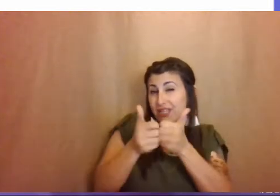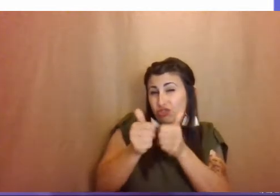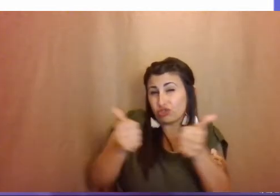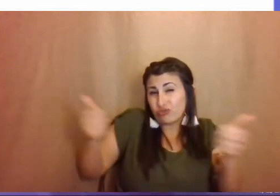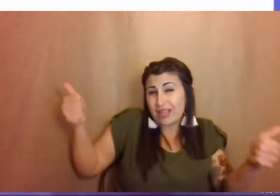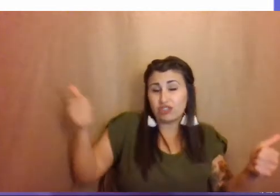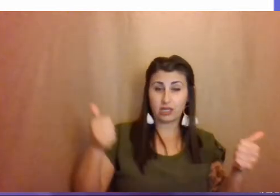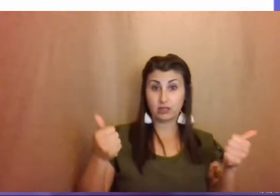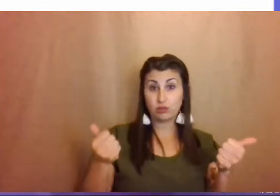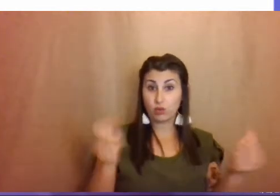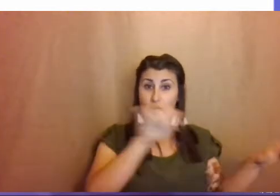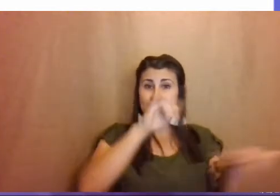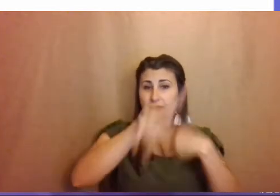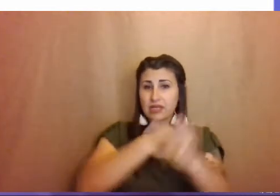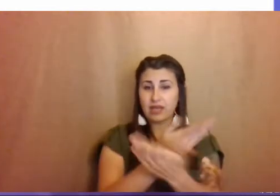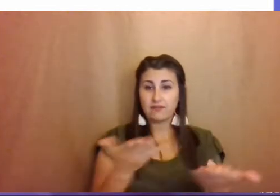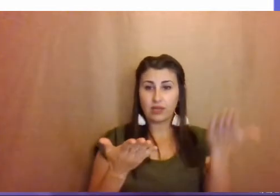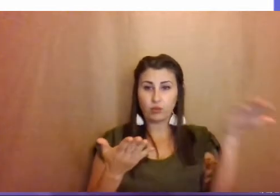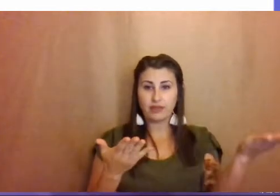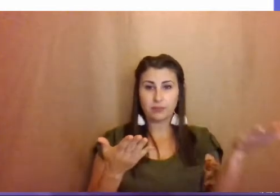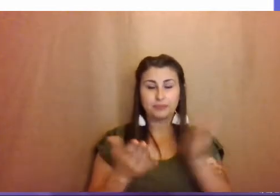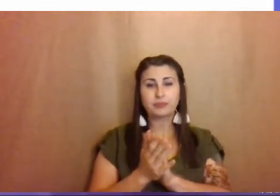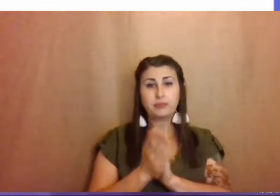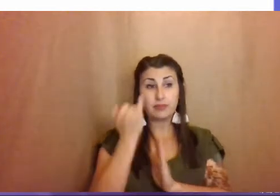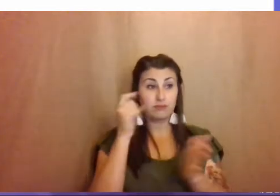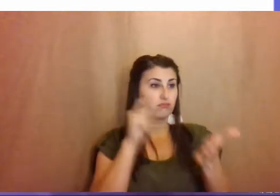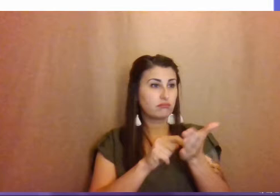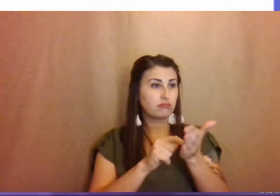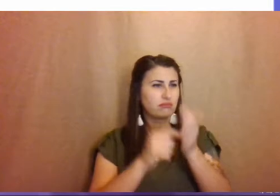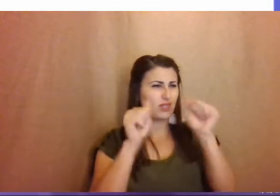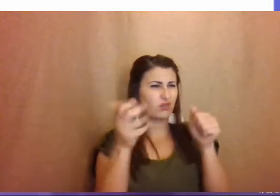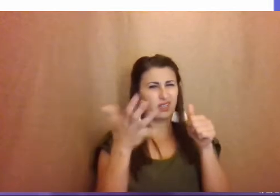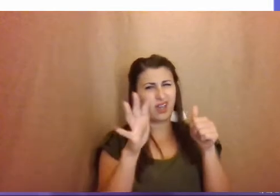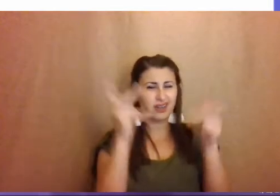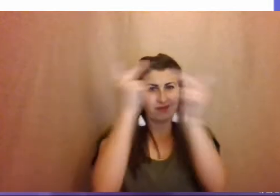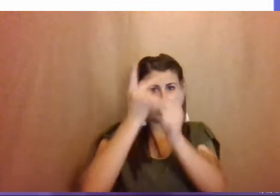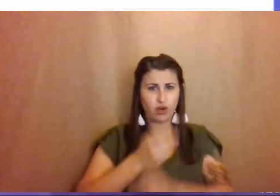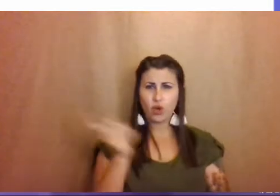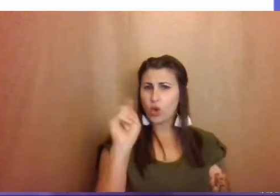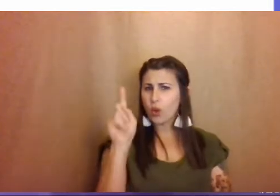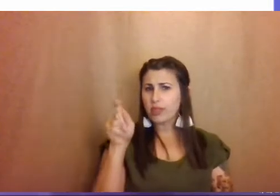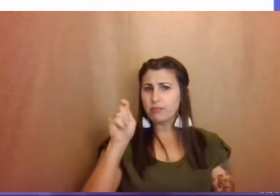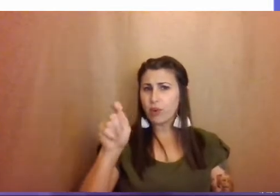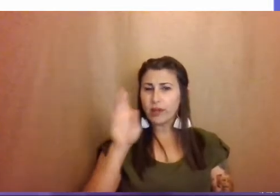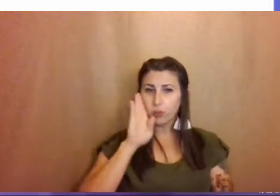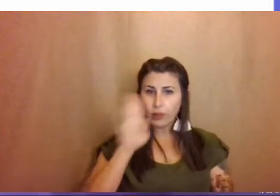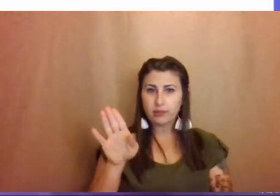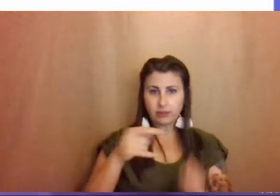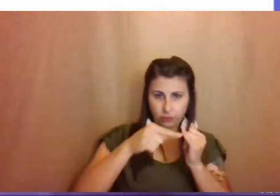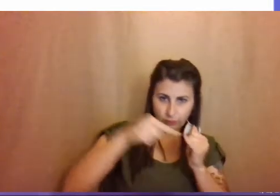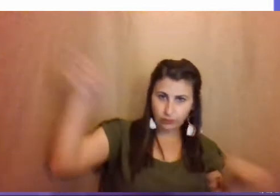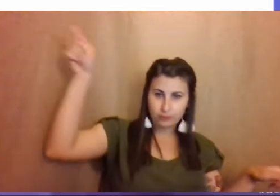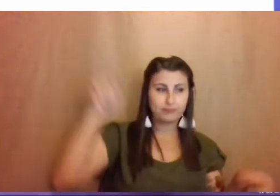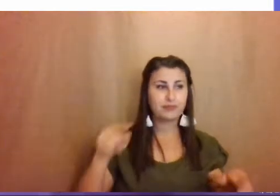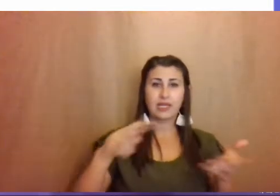along, all right? So same kind of thing here. So if you look at it, you can kind of figure out where that fixed point is going to